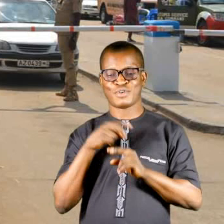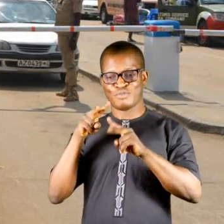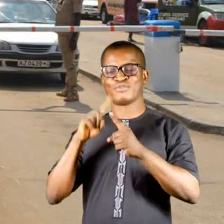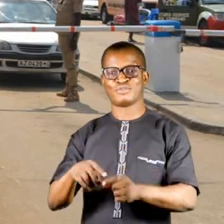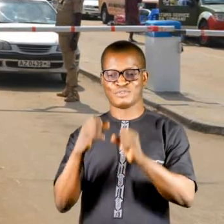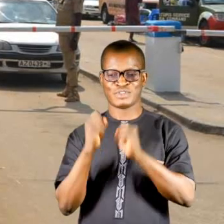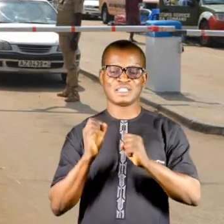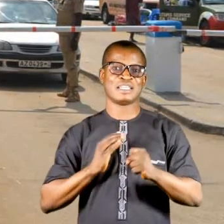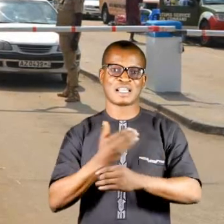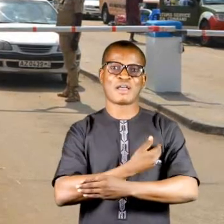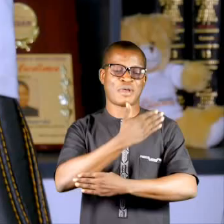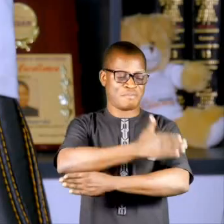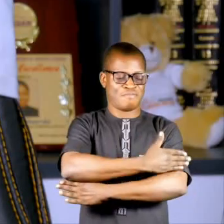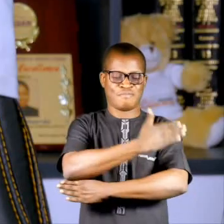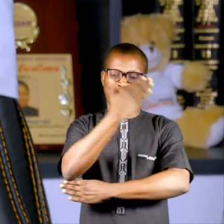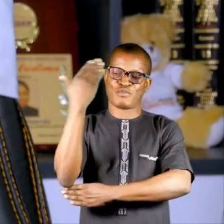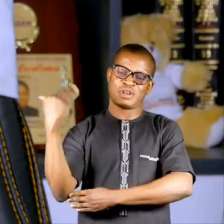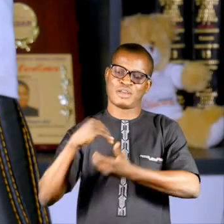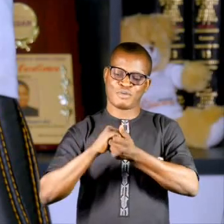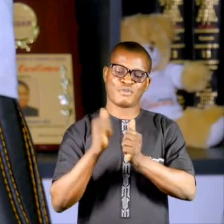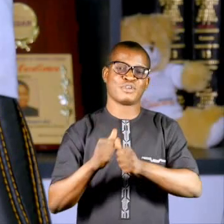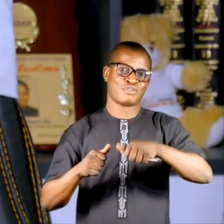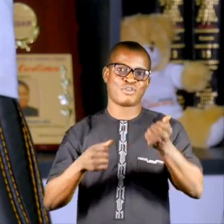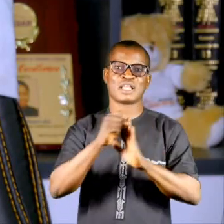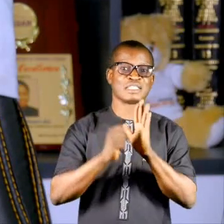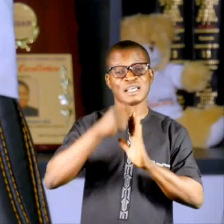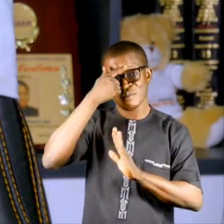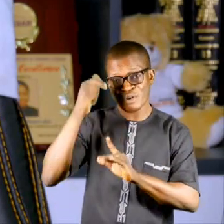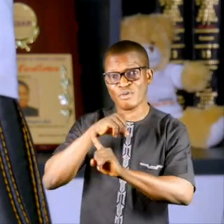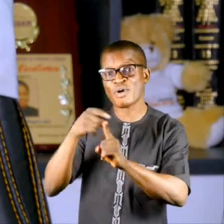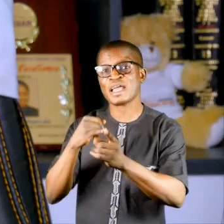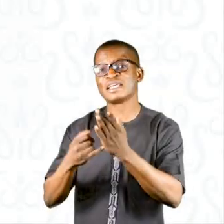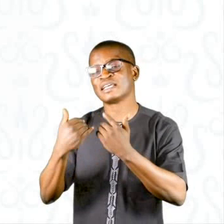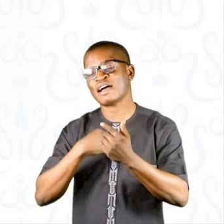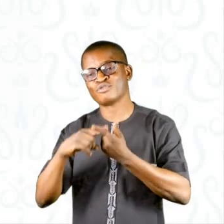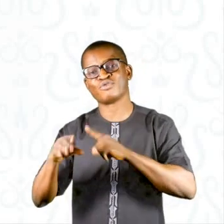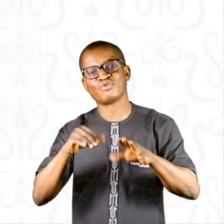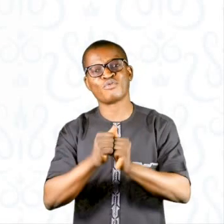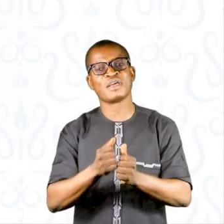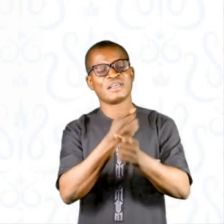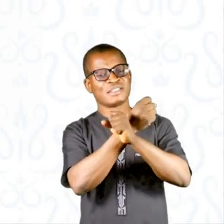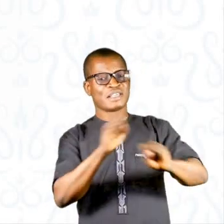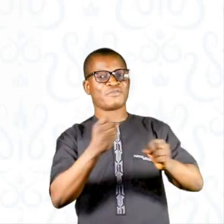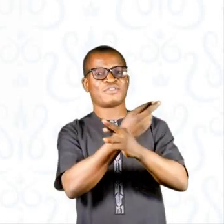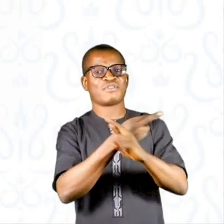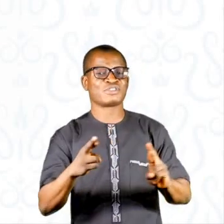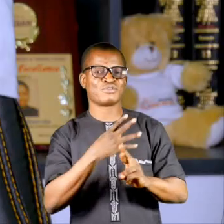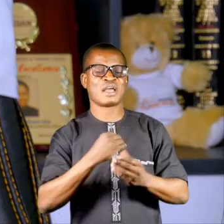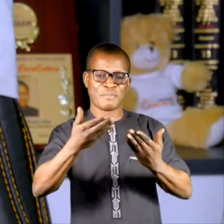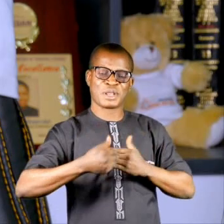our trans-border cooperation with other states, because when it has to do with rescue and